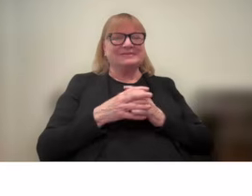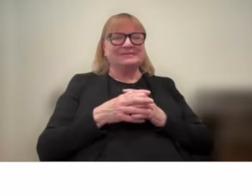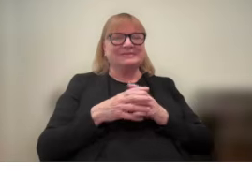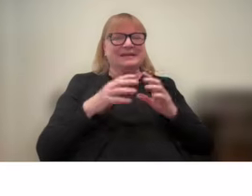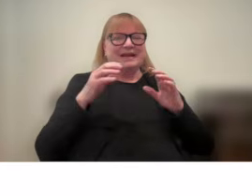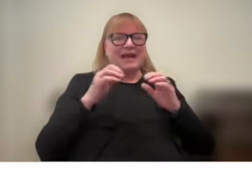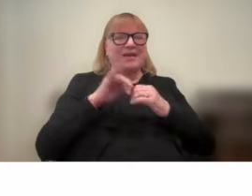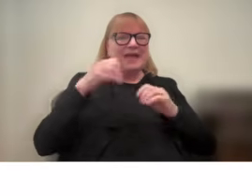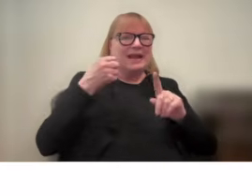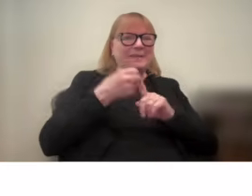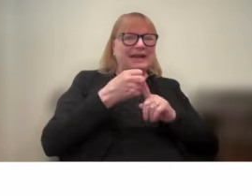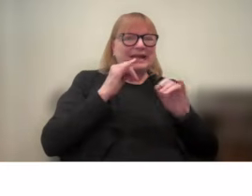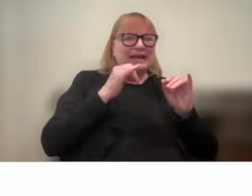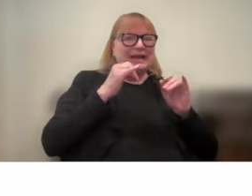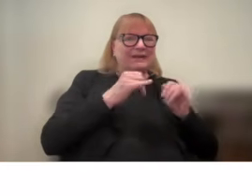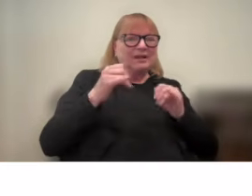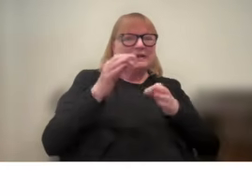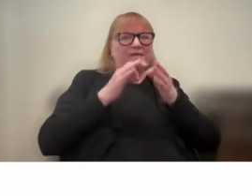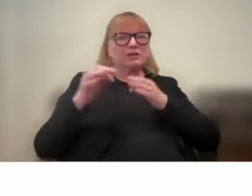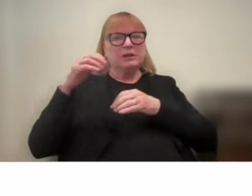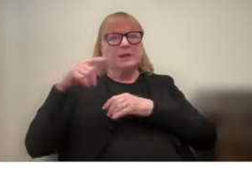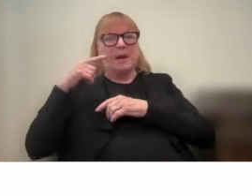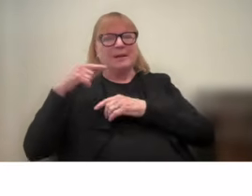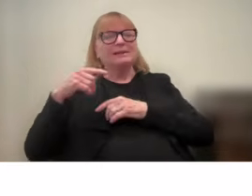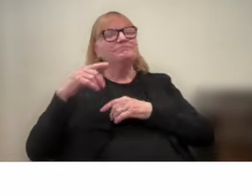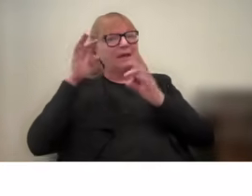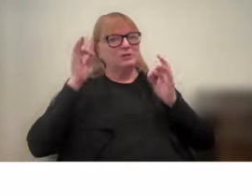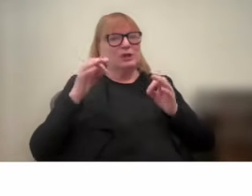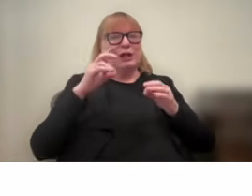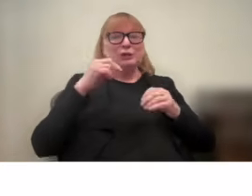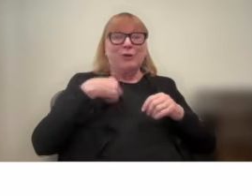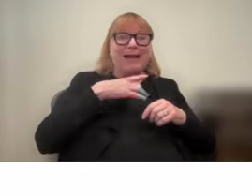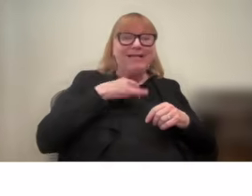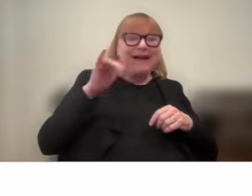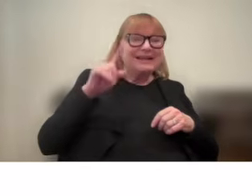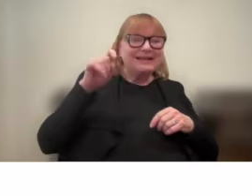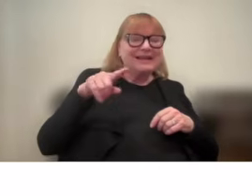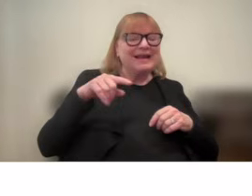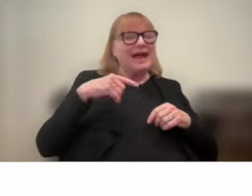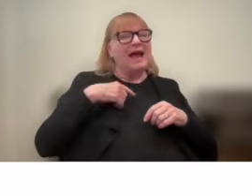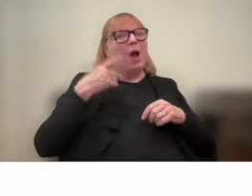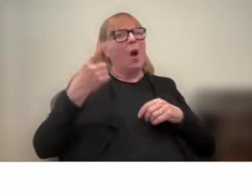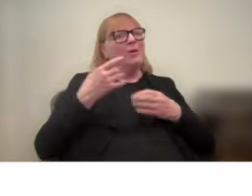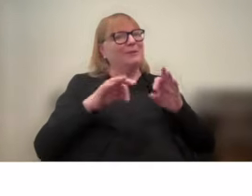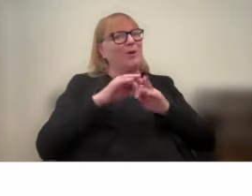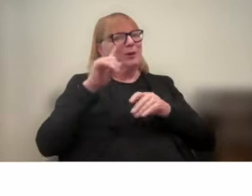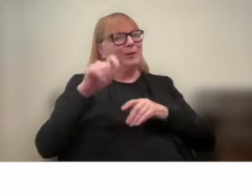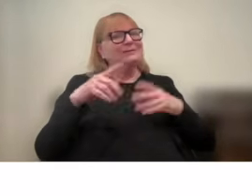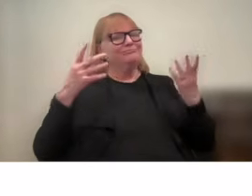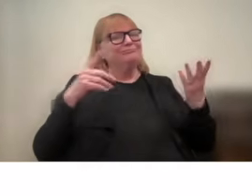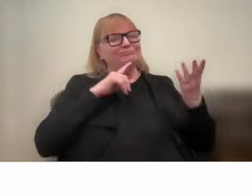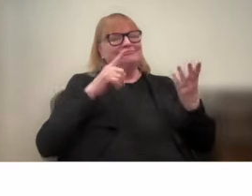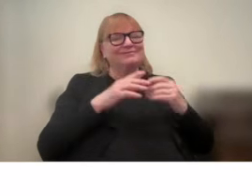How does this impact individuals versus the public? Absolutely. Do I like it? An always important question,